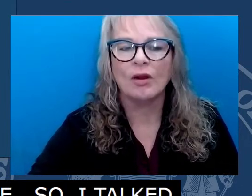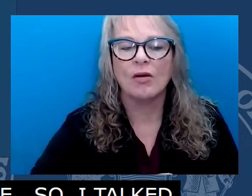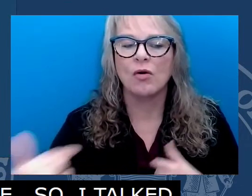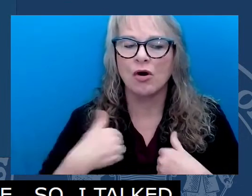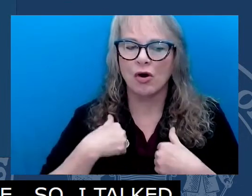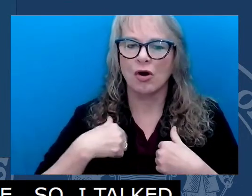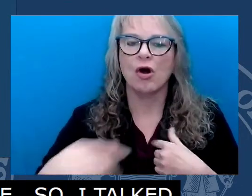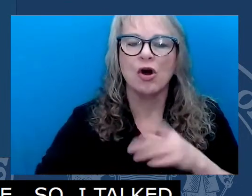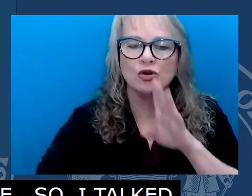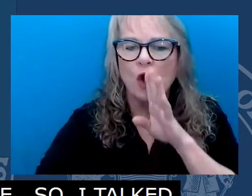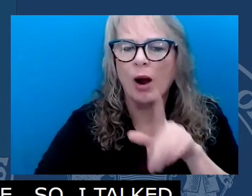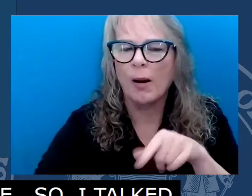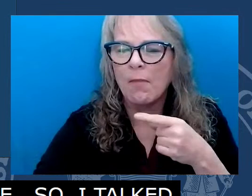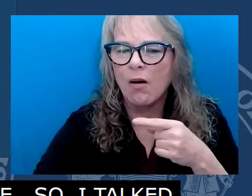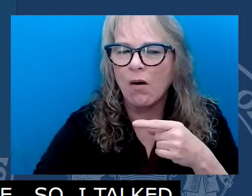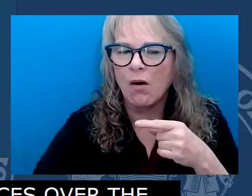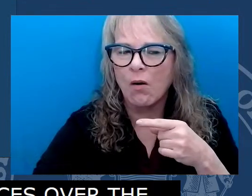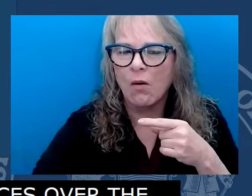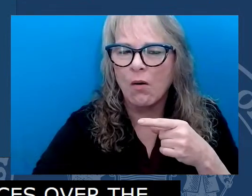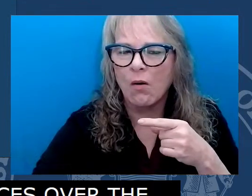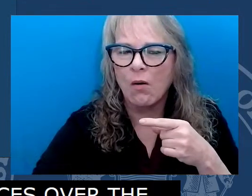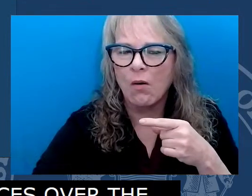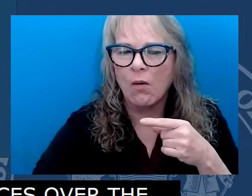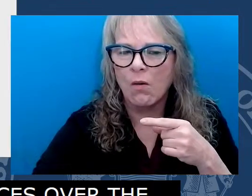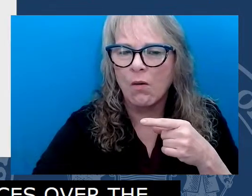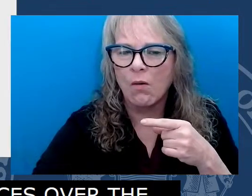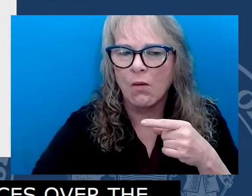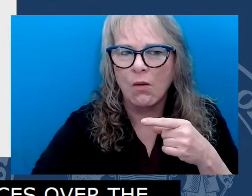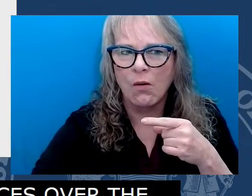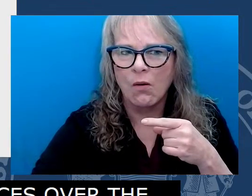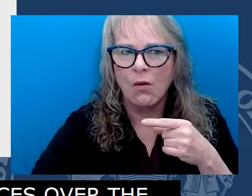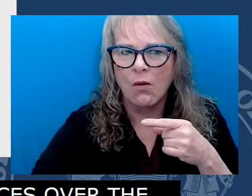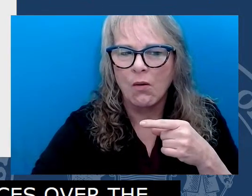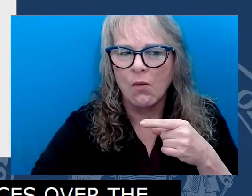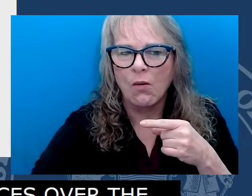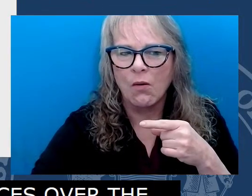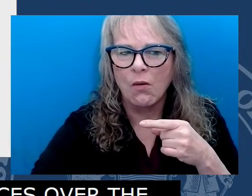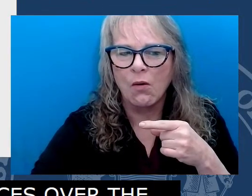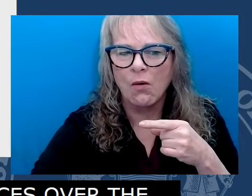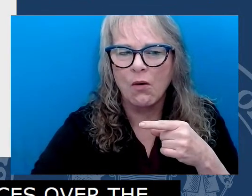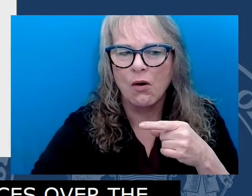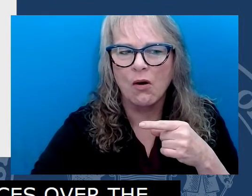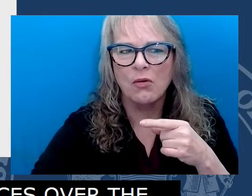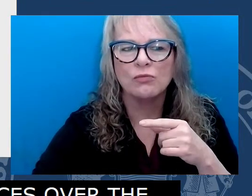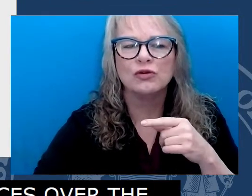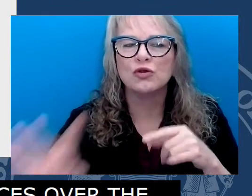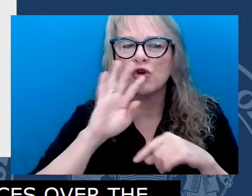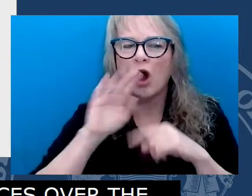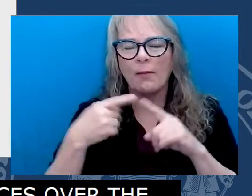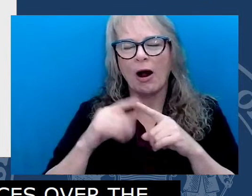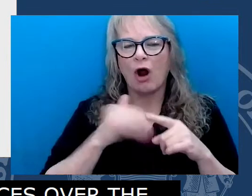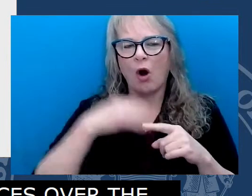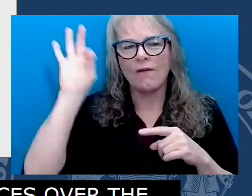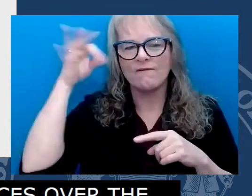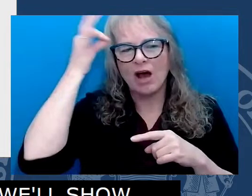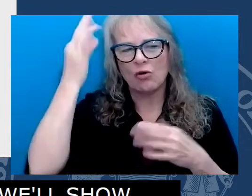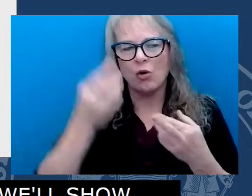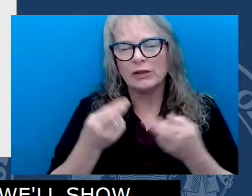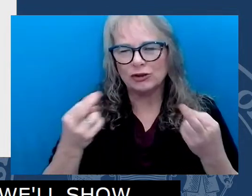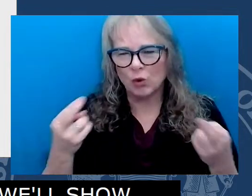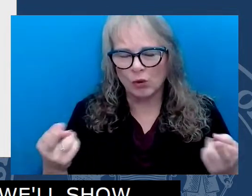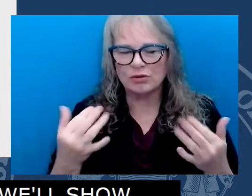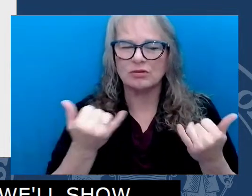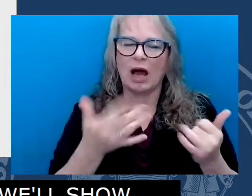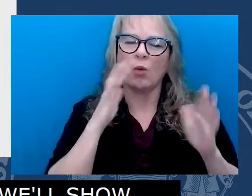last several years, and the next couple slides will show you some of the big buckets where we are investing those